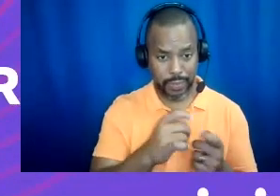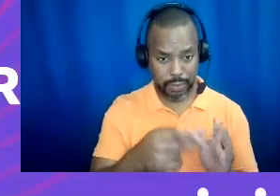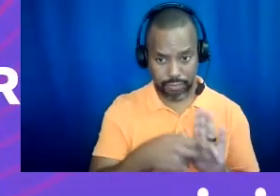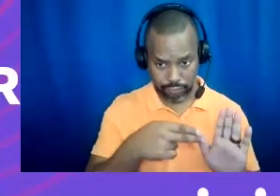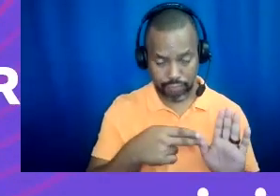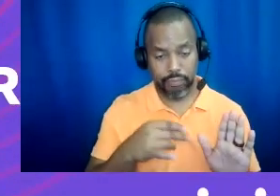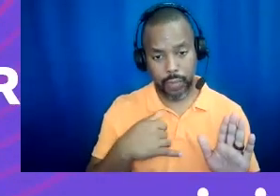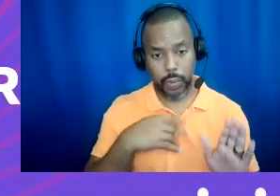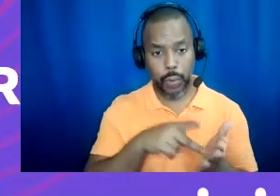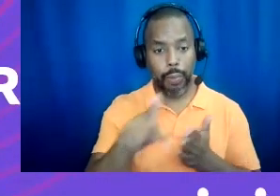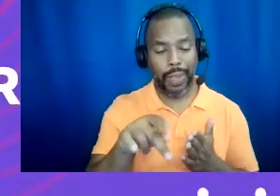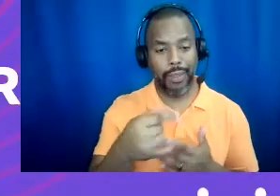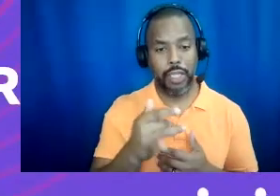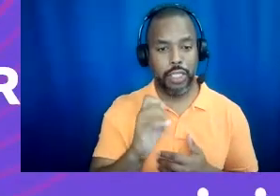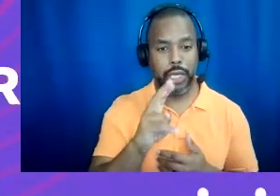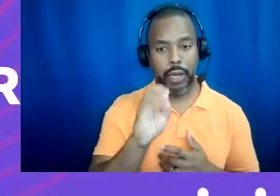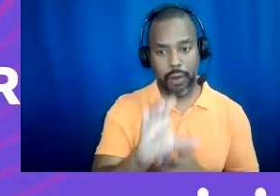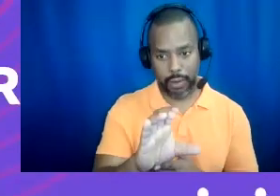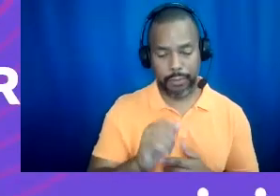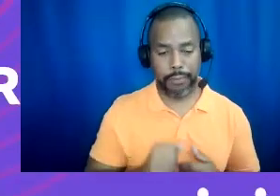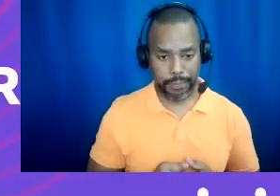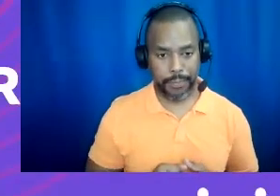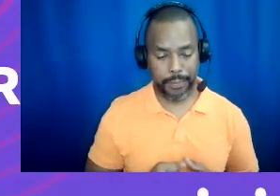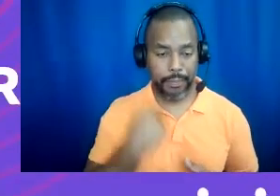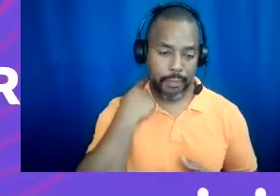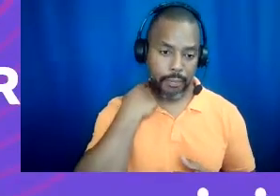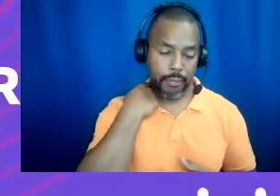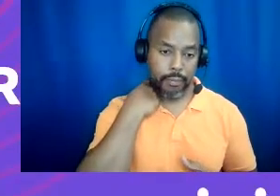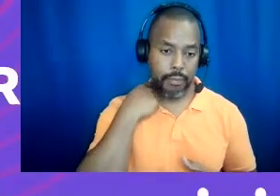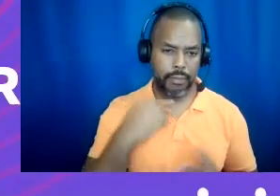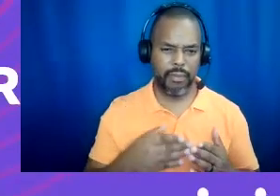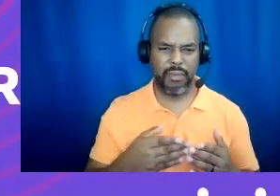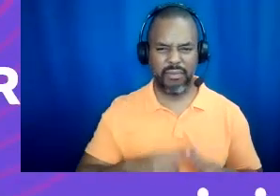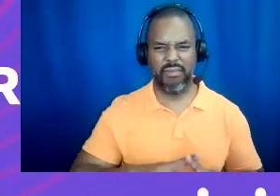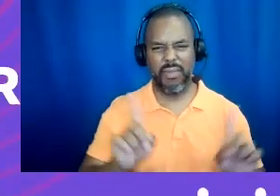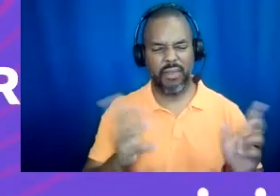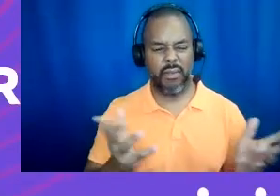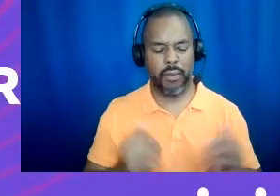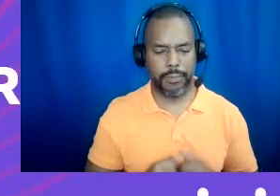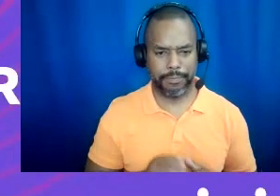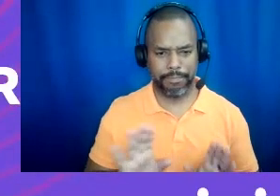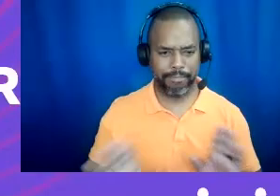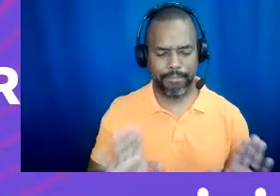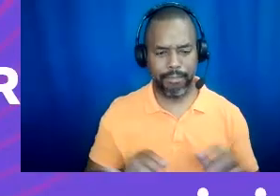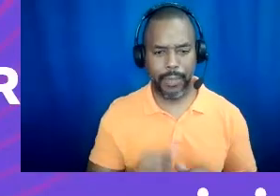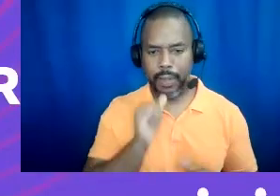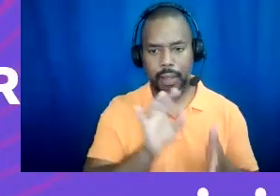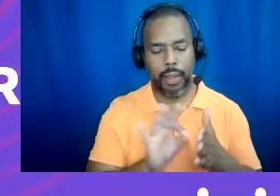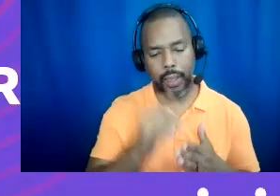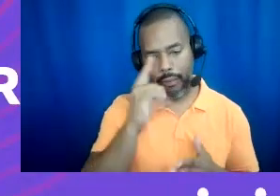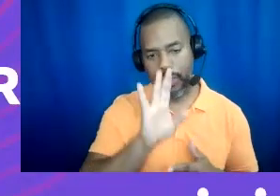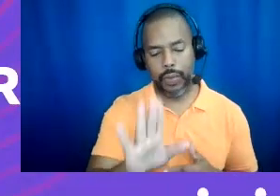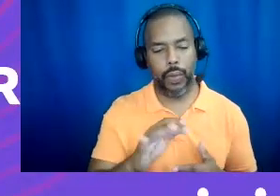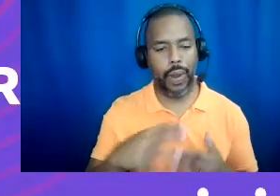copay plus the difference in costs for that brand or generic. The difference in cost between the brand and generic will not count towards your